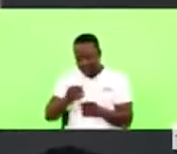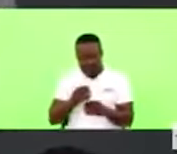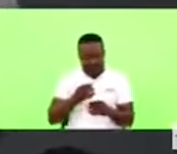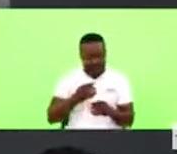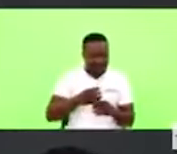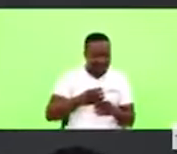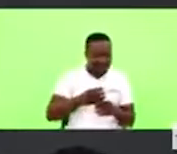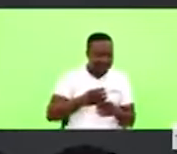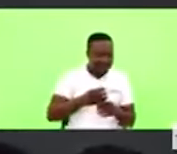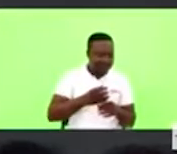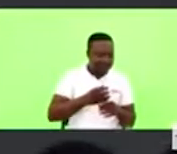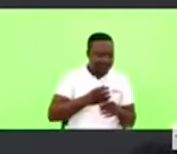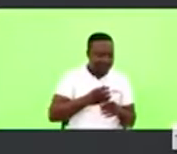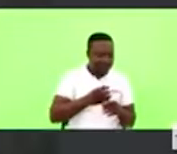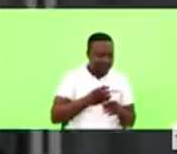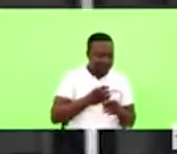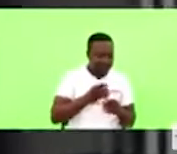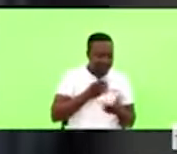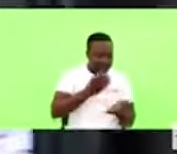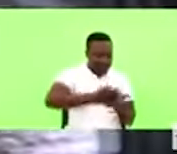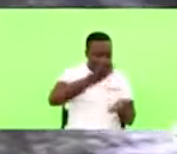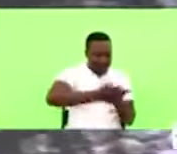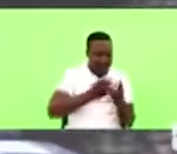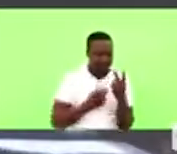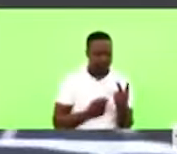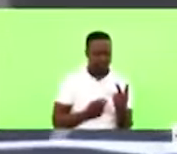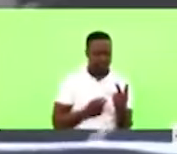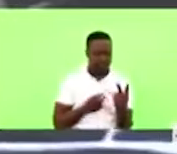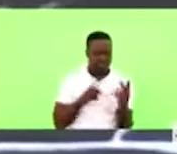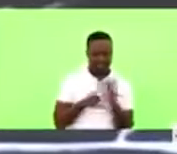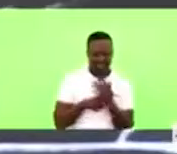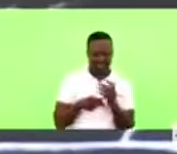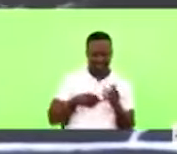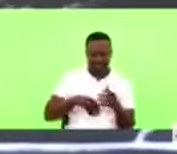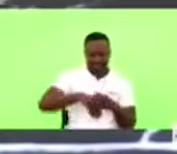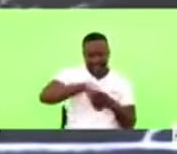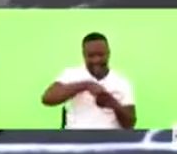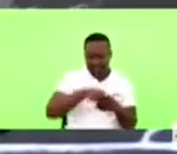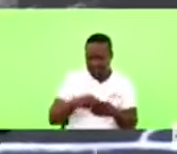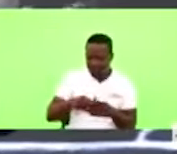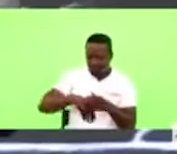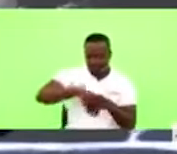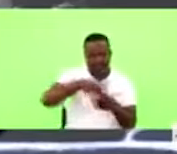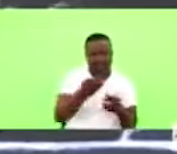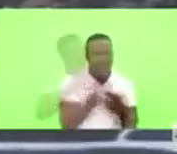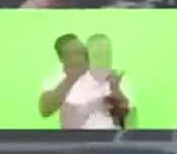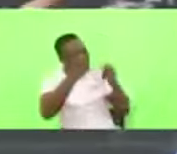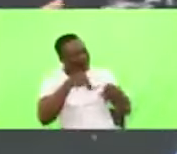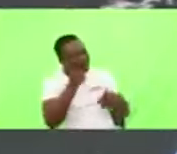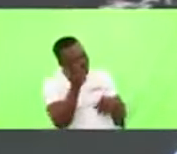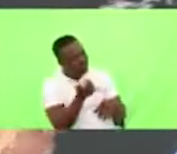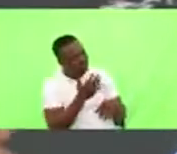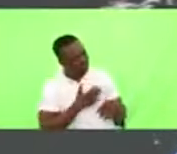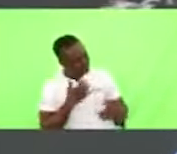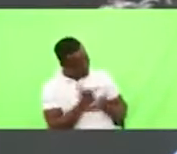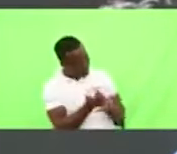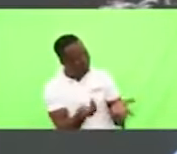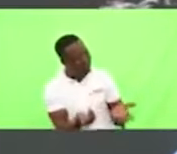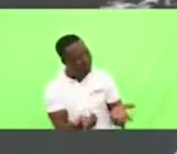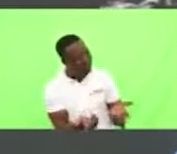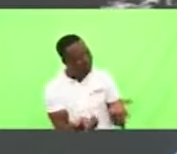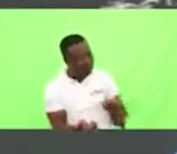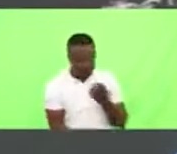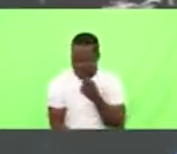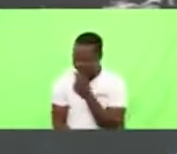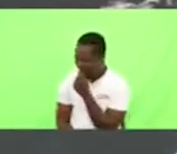Not finding anyone. He came back of their house. Said, "Dad, we're not for number basi siyao."